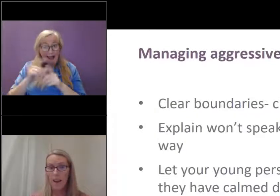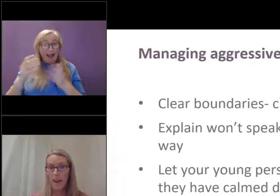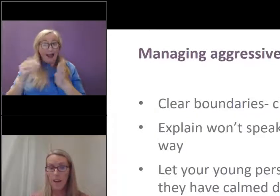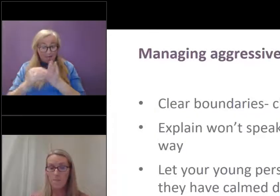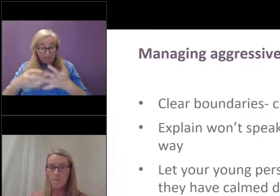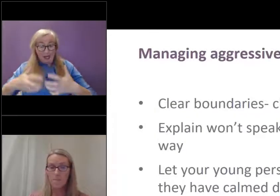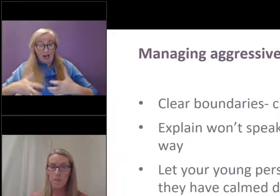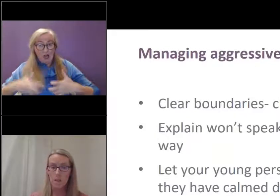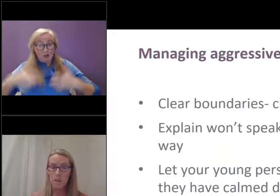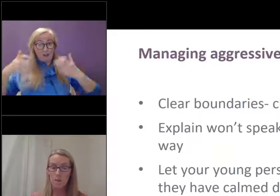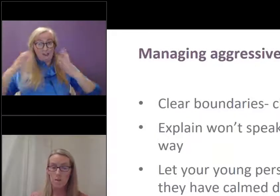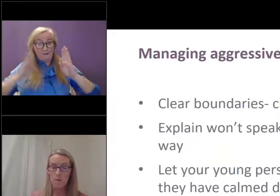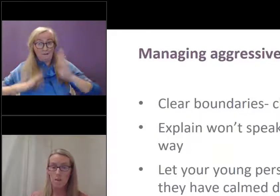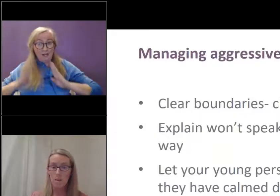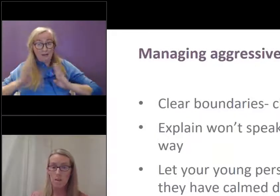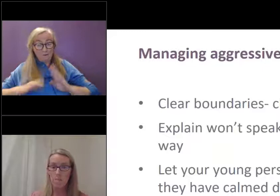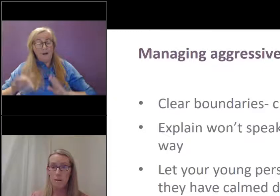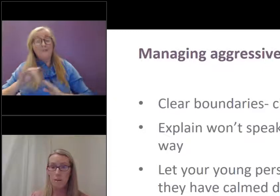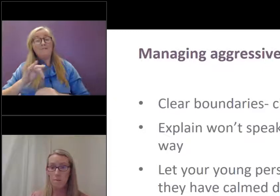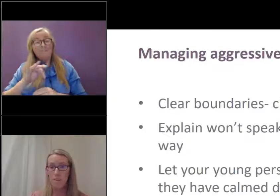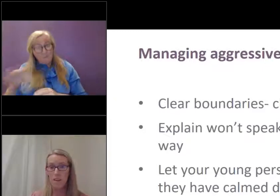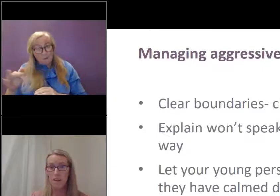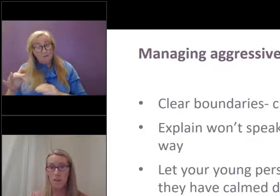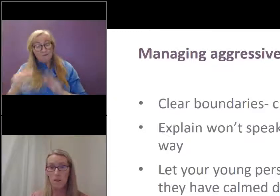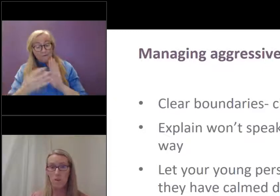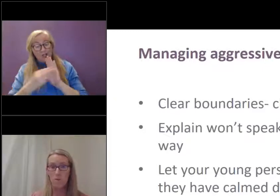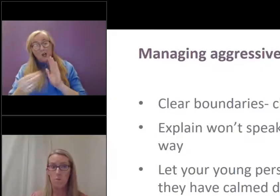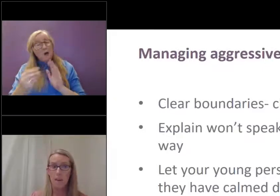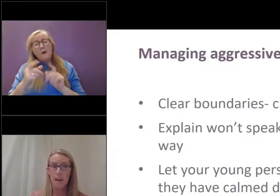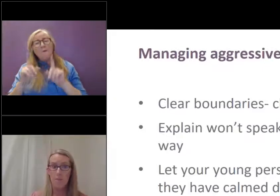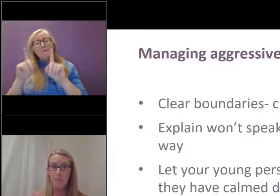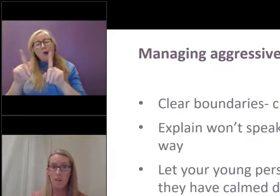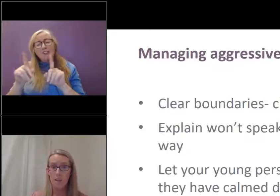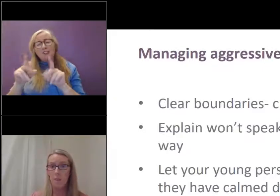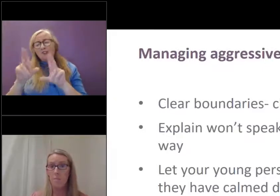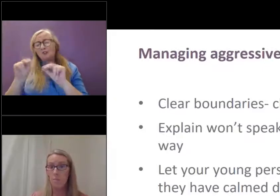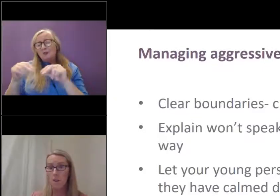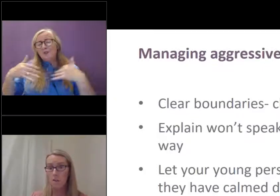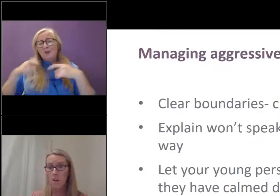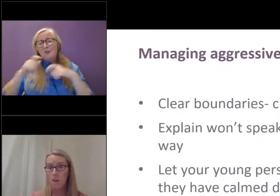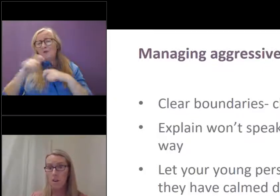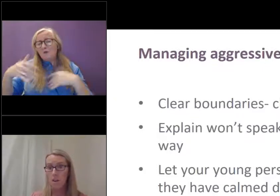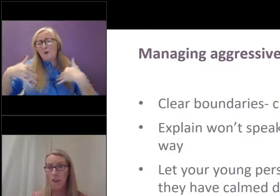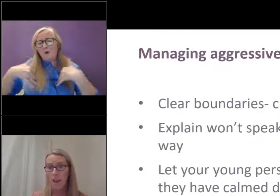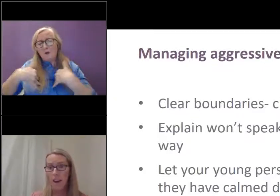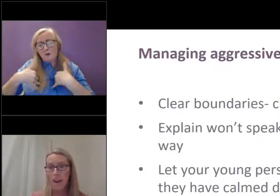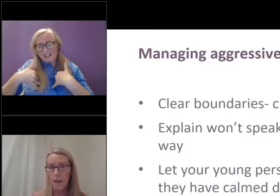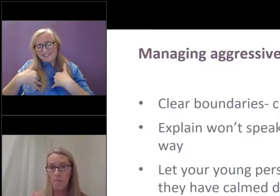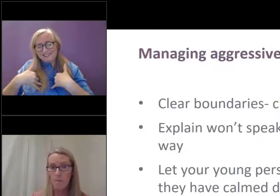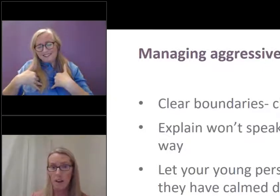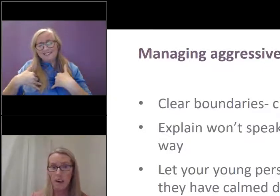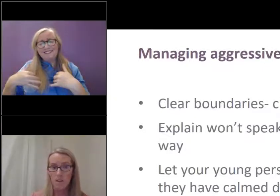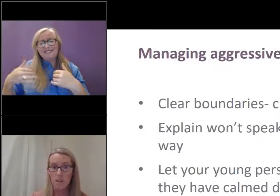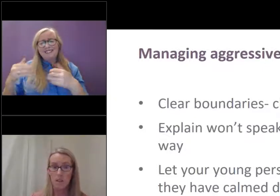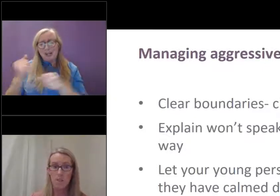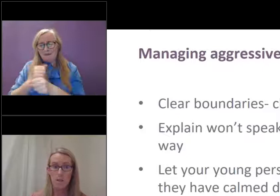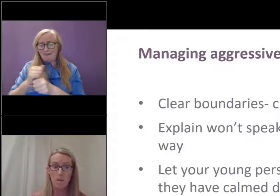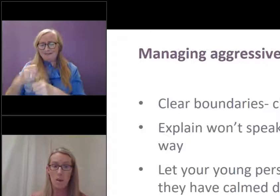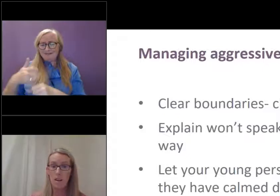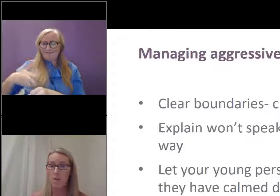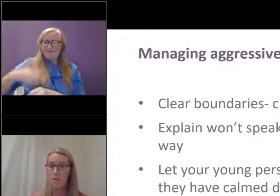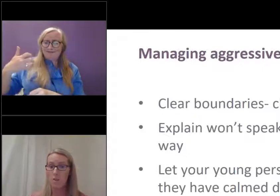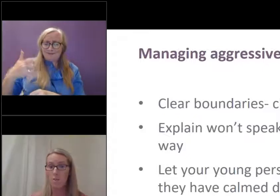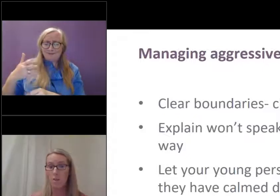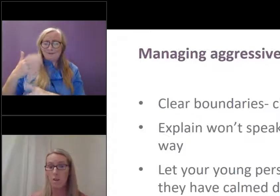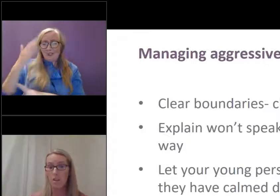behavior. You know, so not to be too worried that, you know, it can be worked on. And just, I